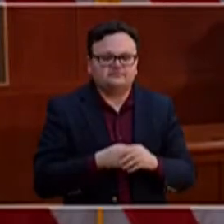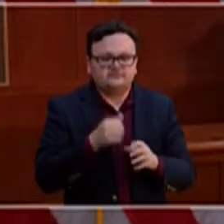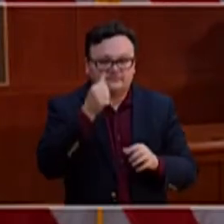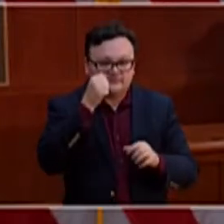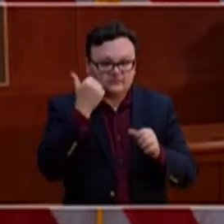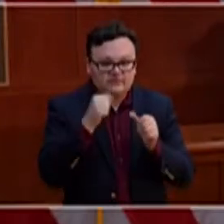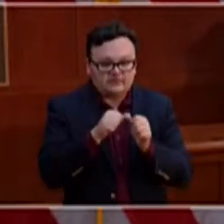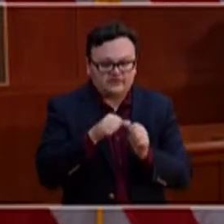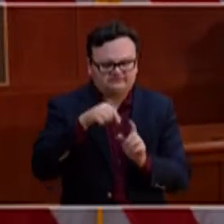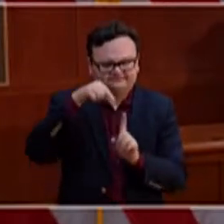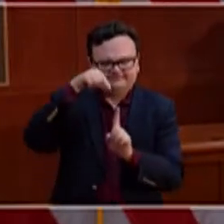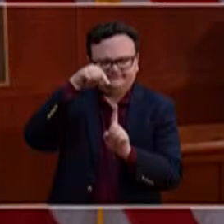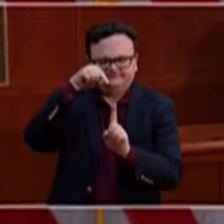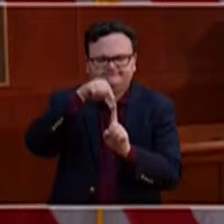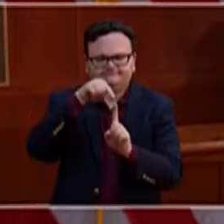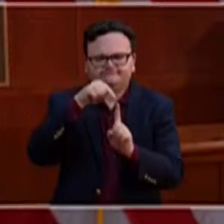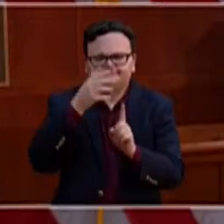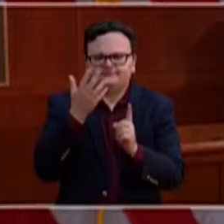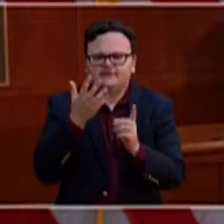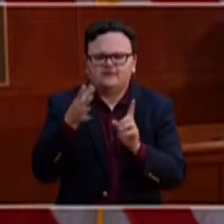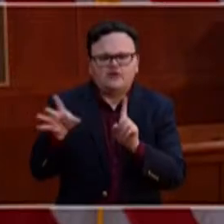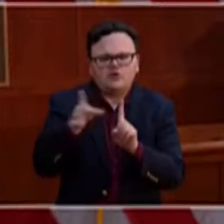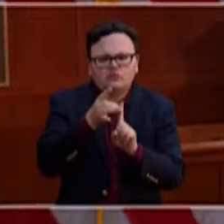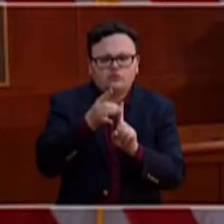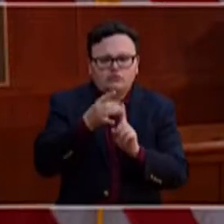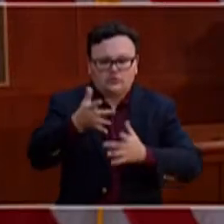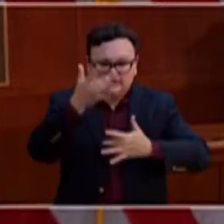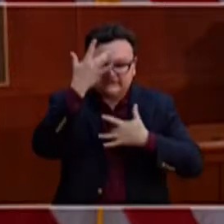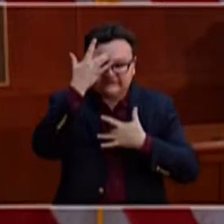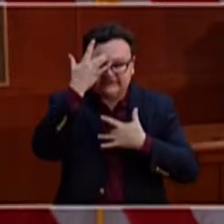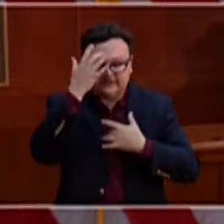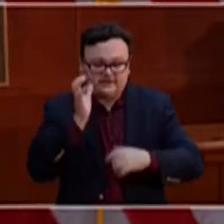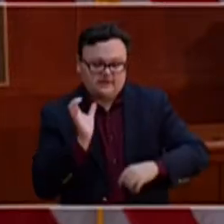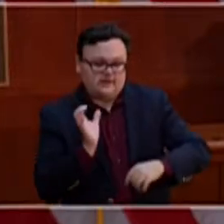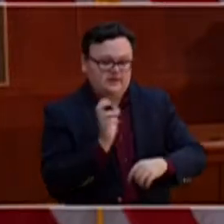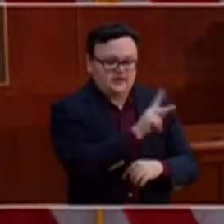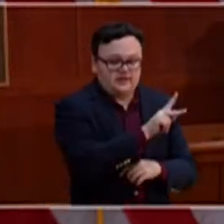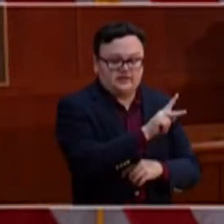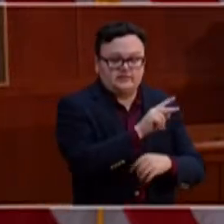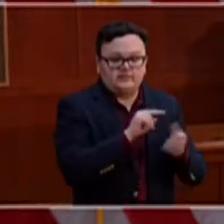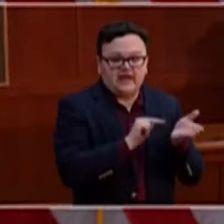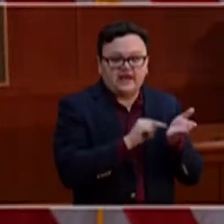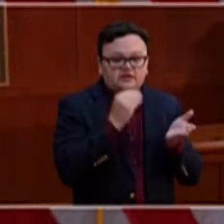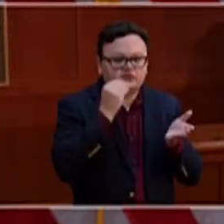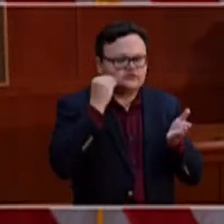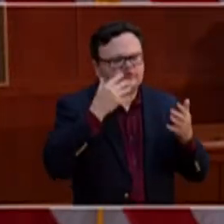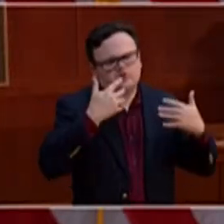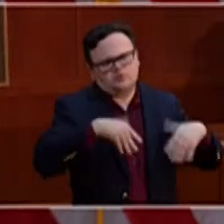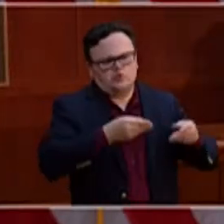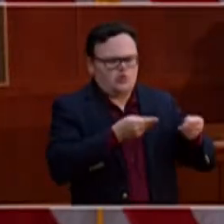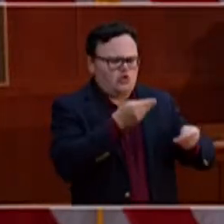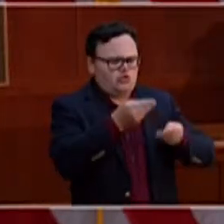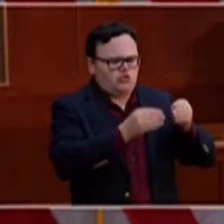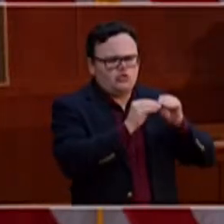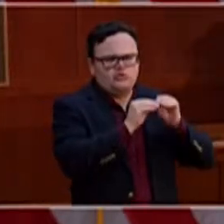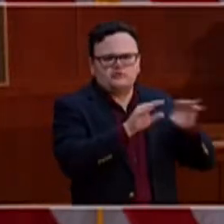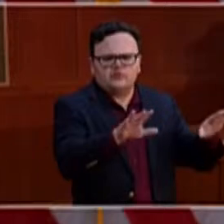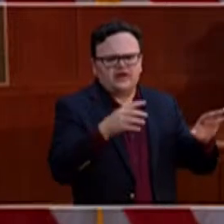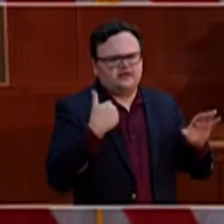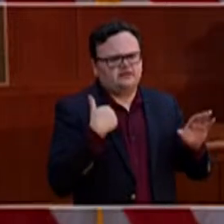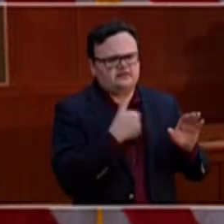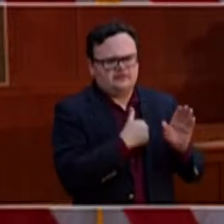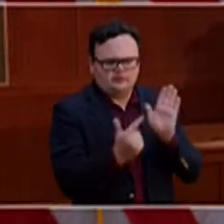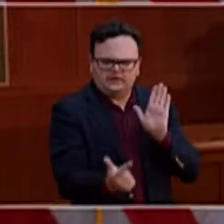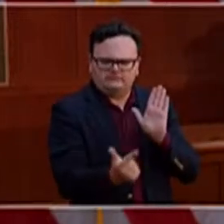COVID-positive patient would be put into a nursing home, it then spreads and it makes it very difficult. So we've prohibited that practice from the